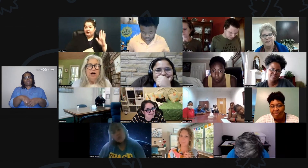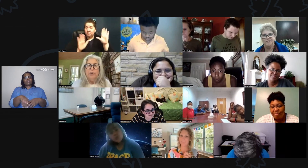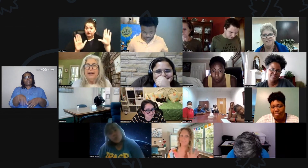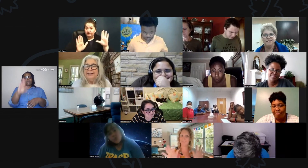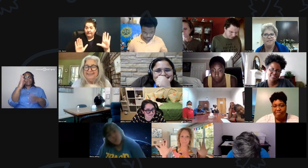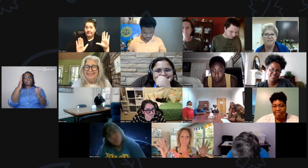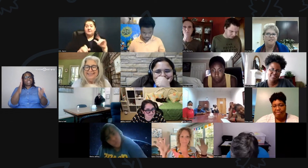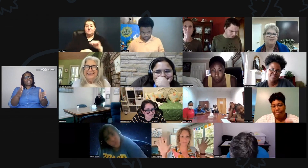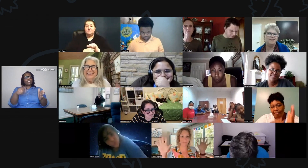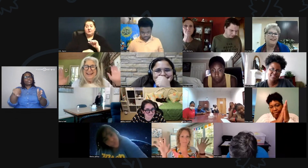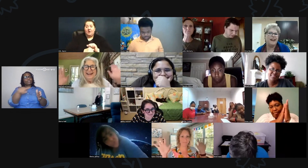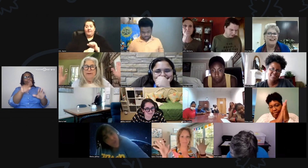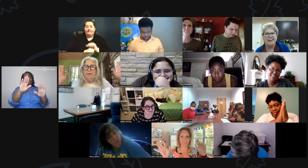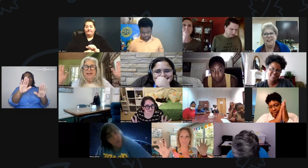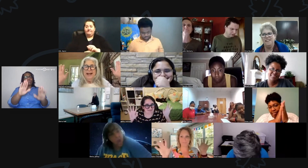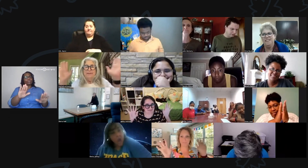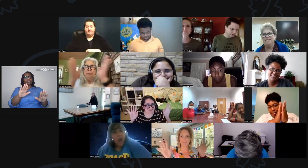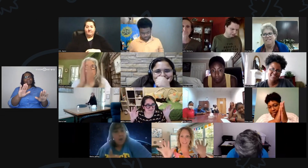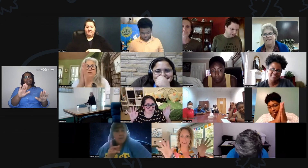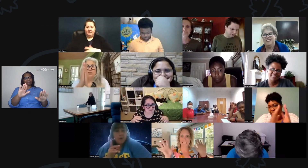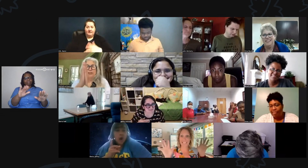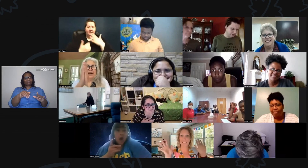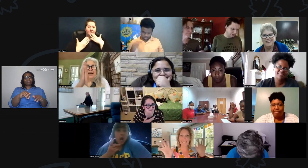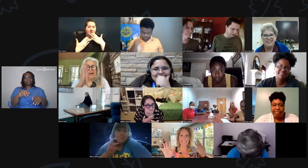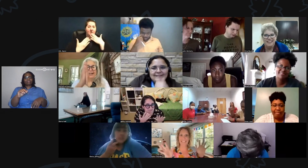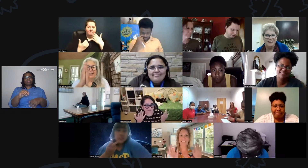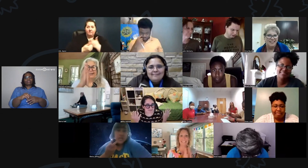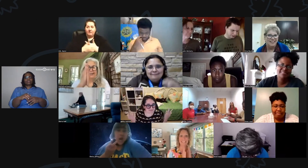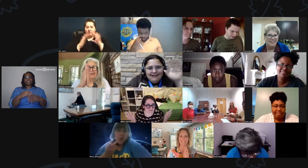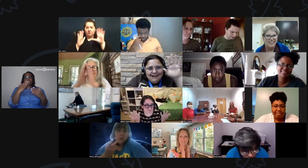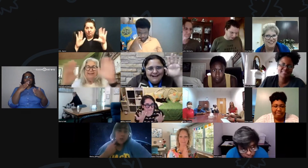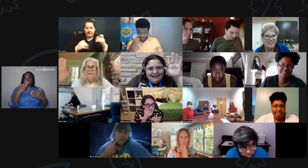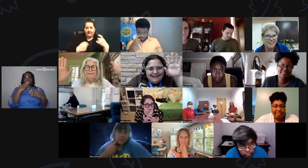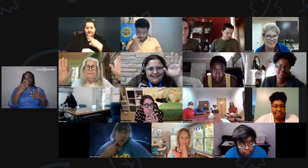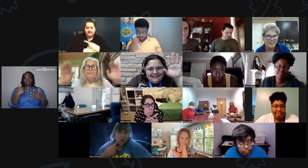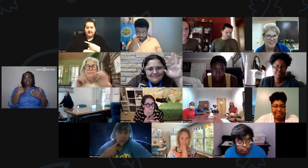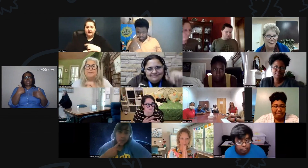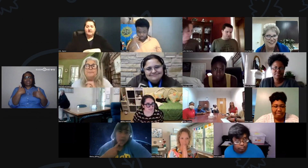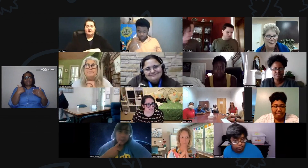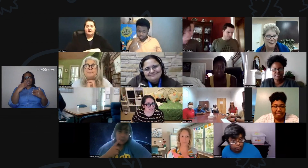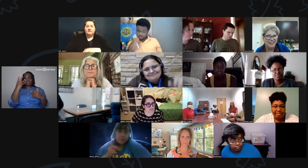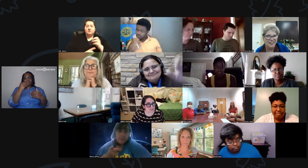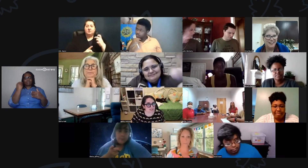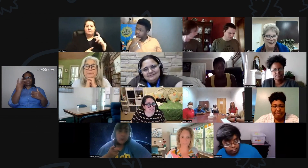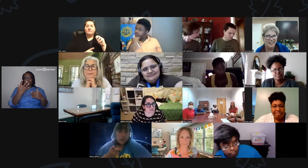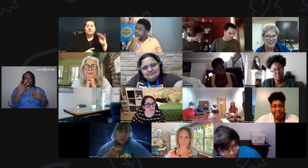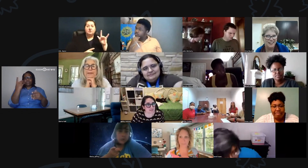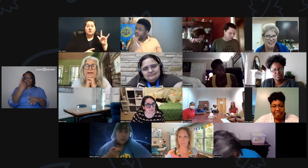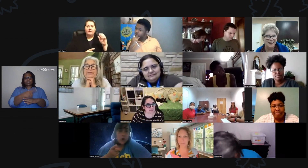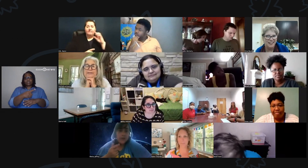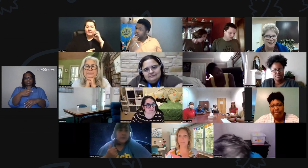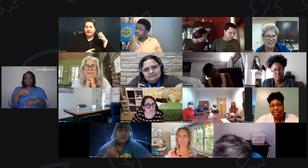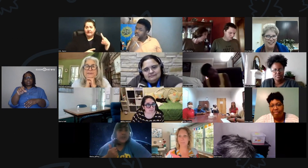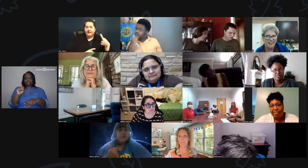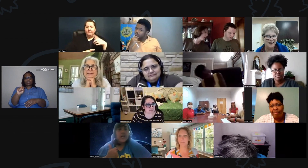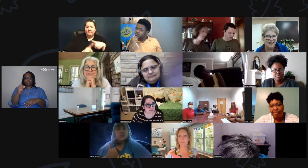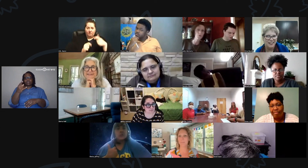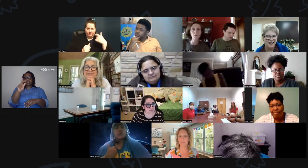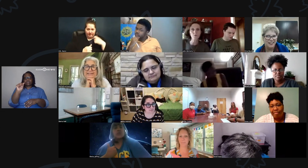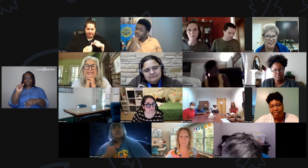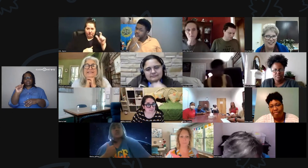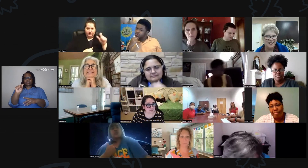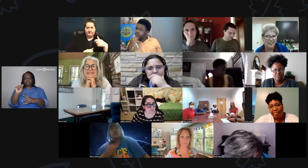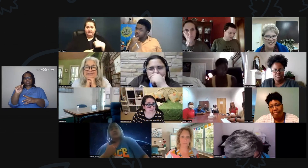as always. Thank Everyone you. have a beautiful day. Michelle, I will be on the line, but remember, if you need me to